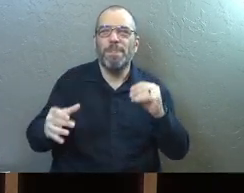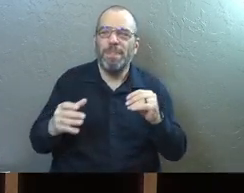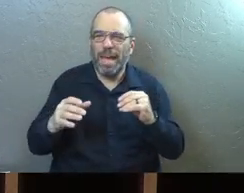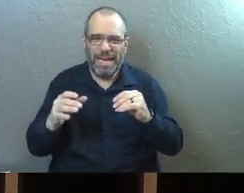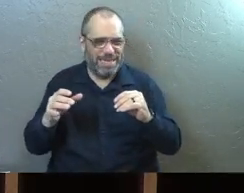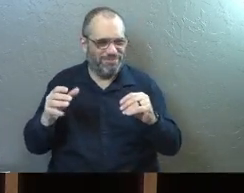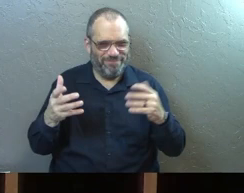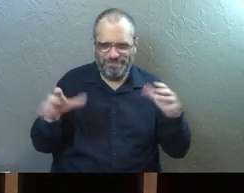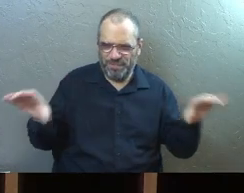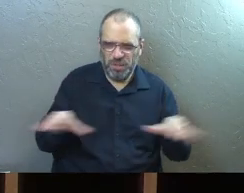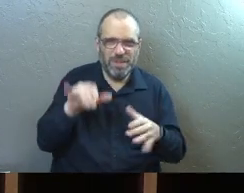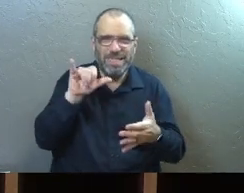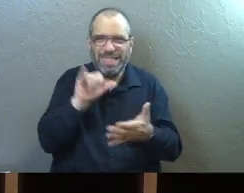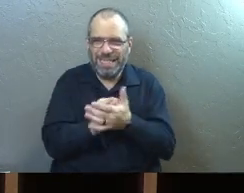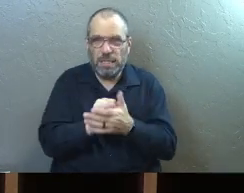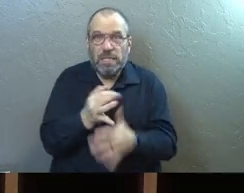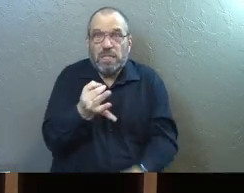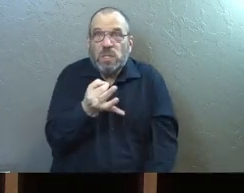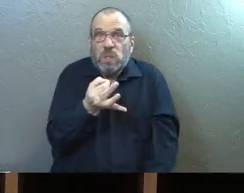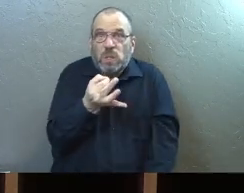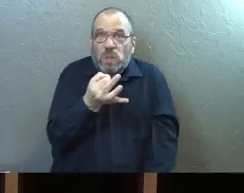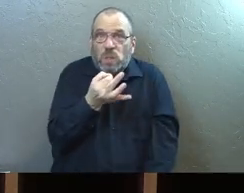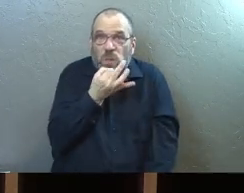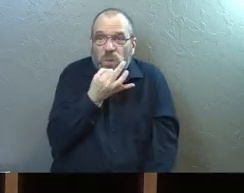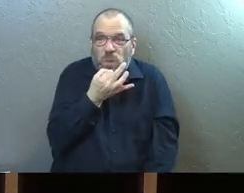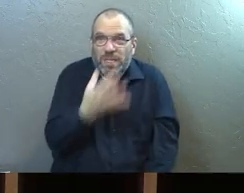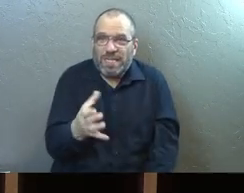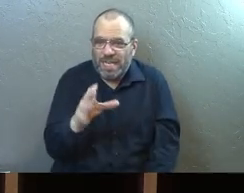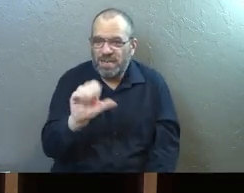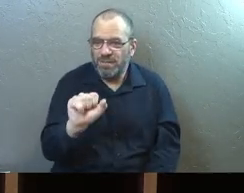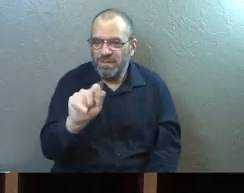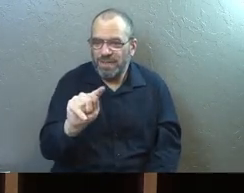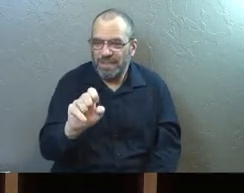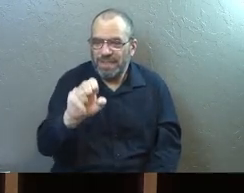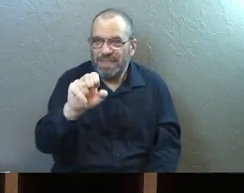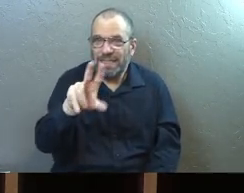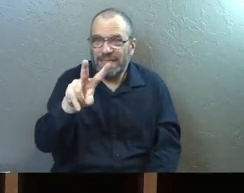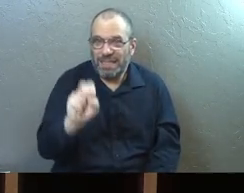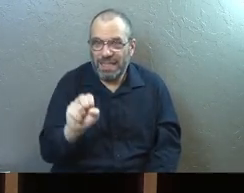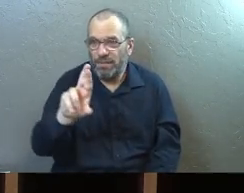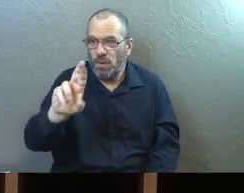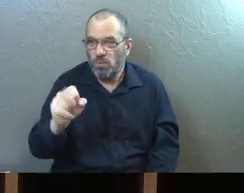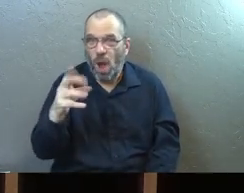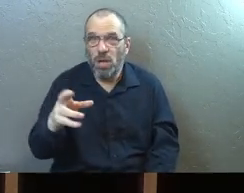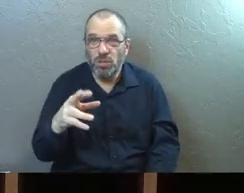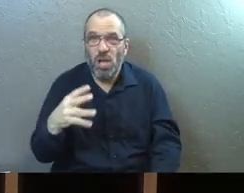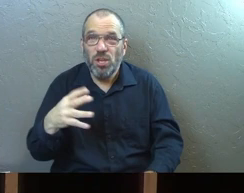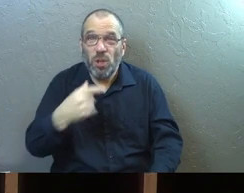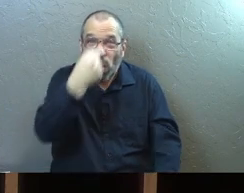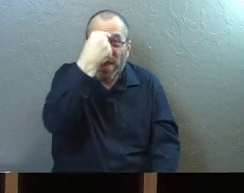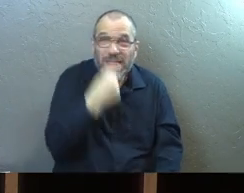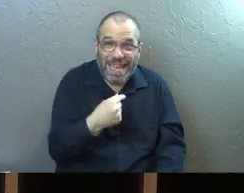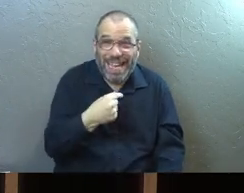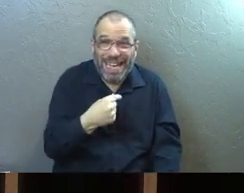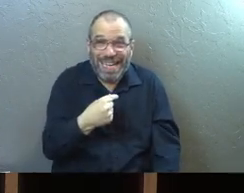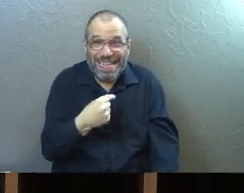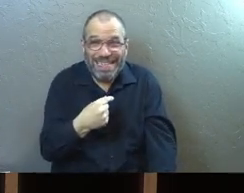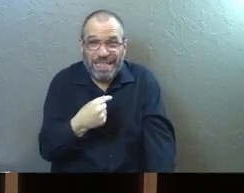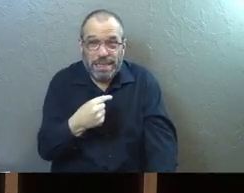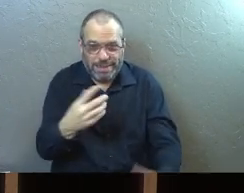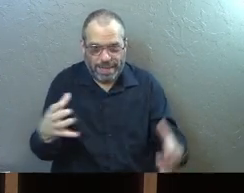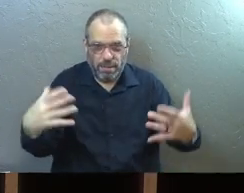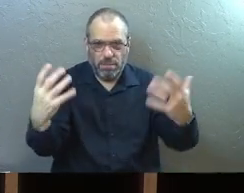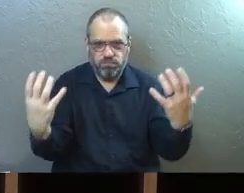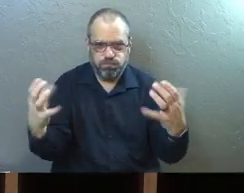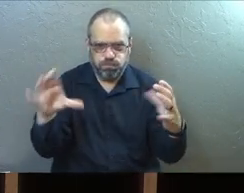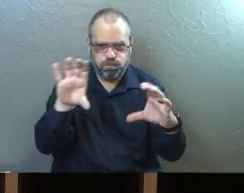do this thing where they're about to give little Steve Rogers there this magic serum that's going to make him into this